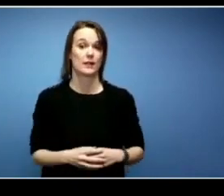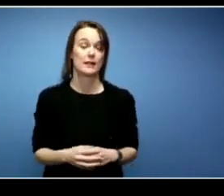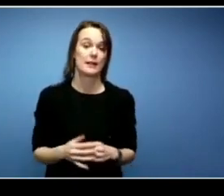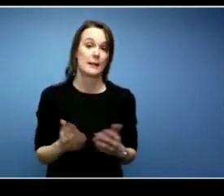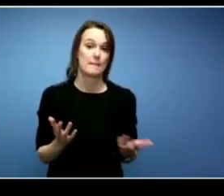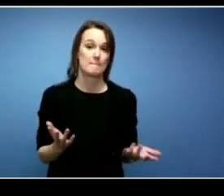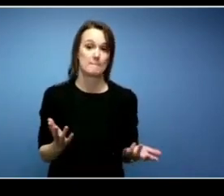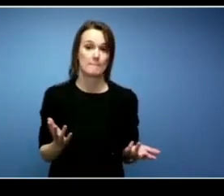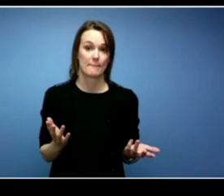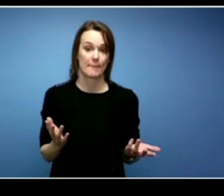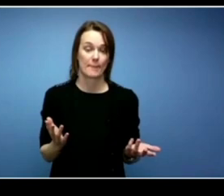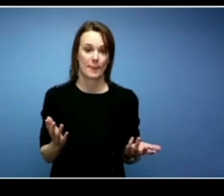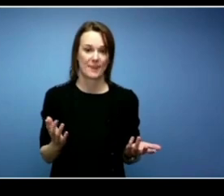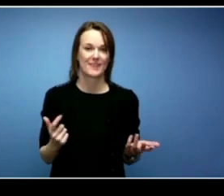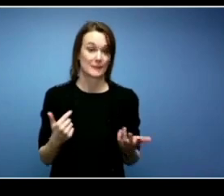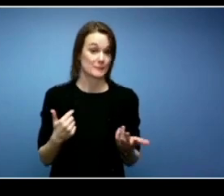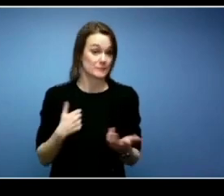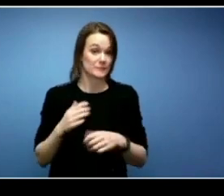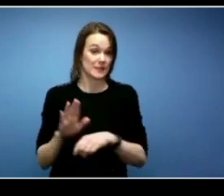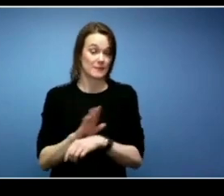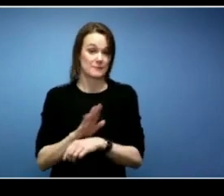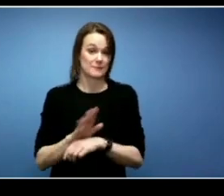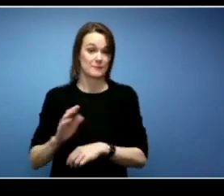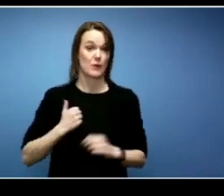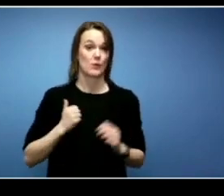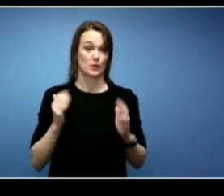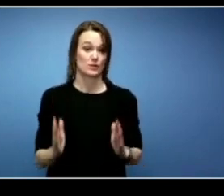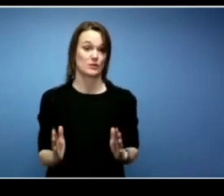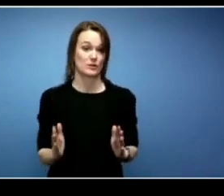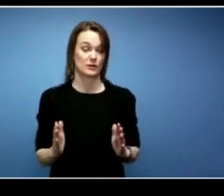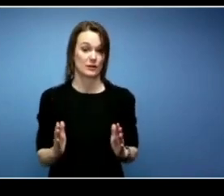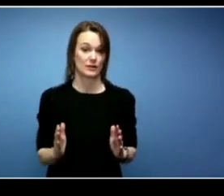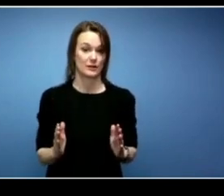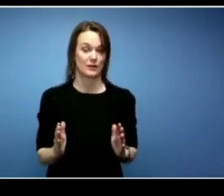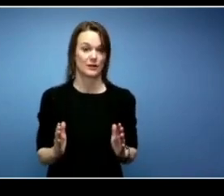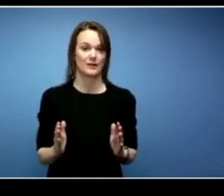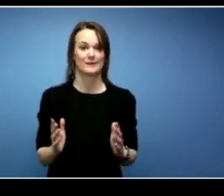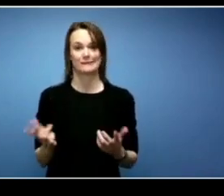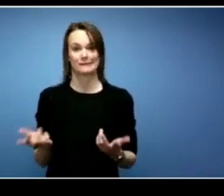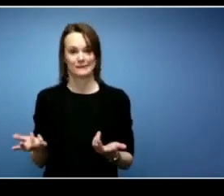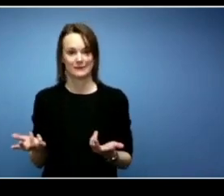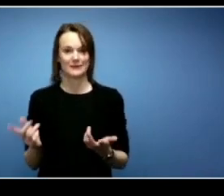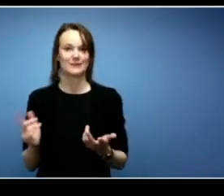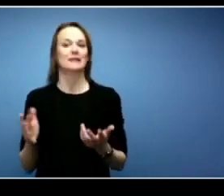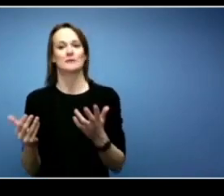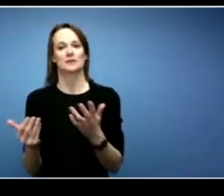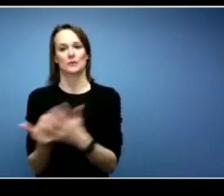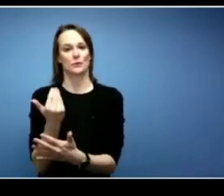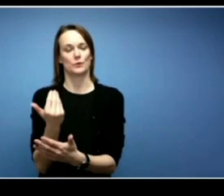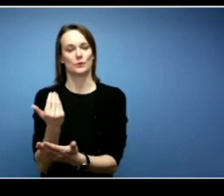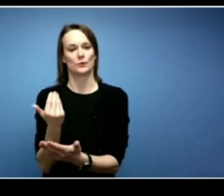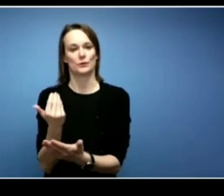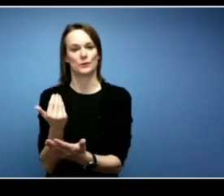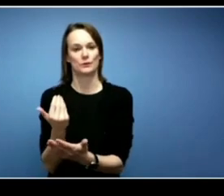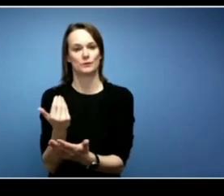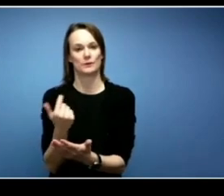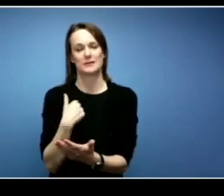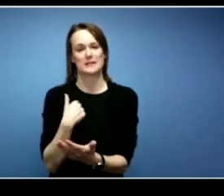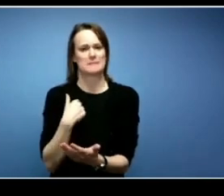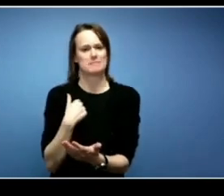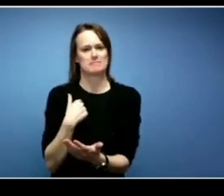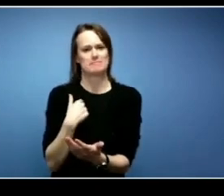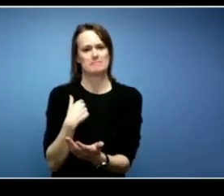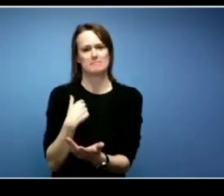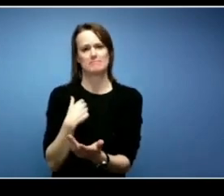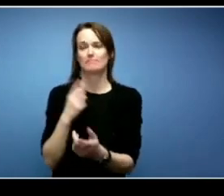As an entrepreneur, that was kind of a newer path as an adult. It wasn't really a goal. It